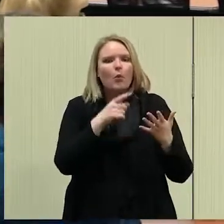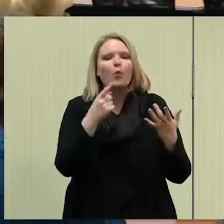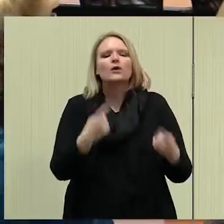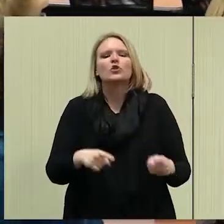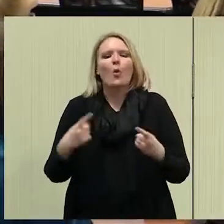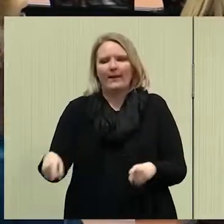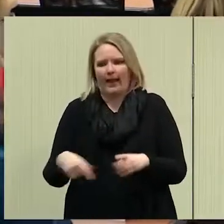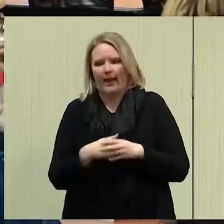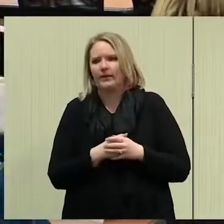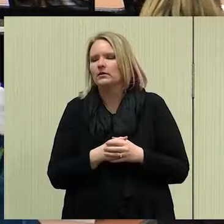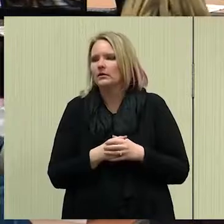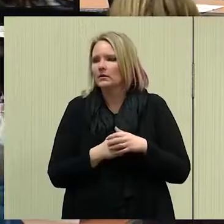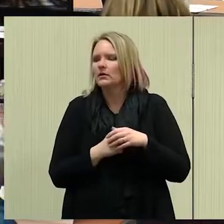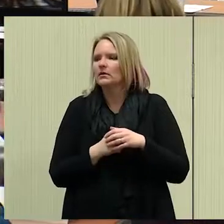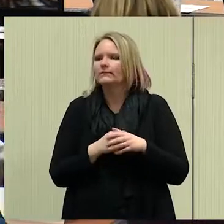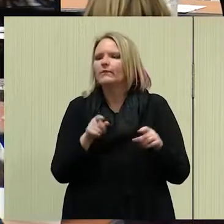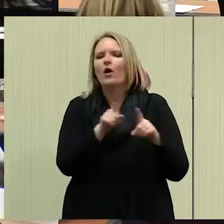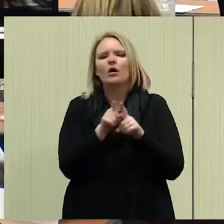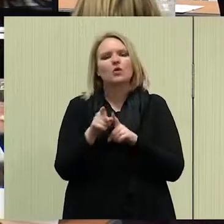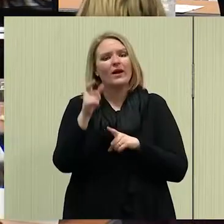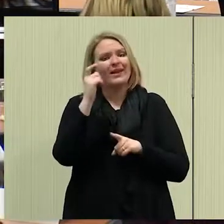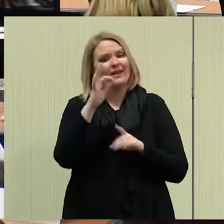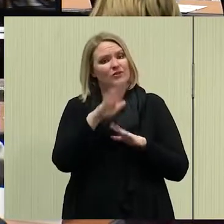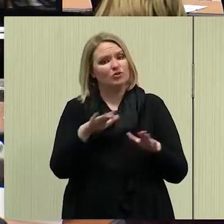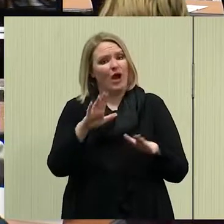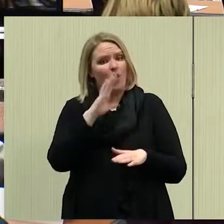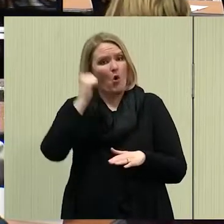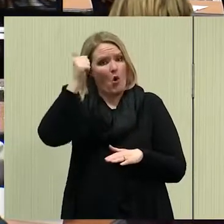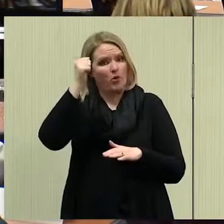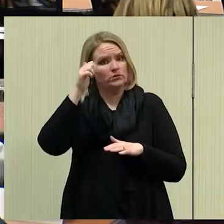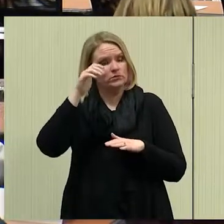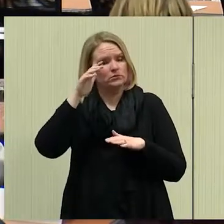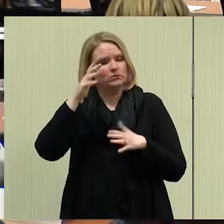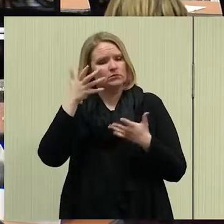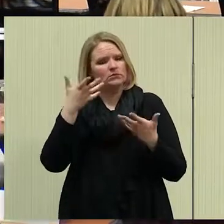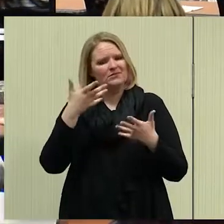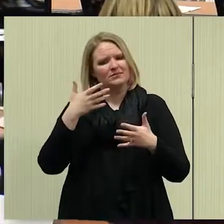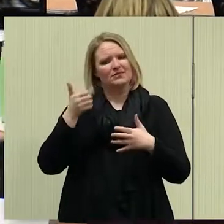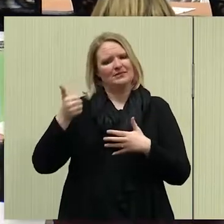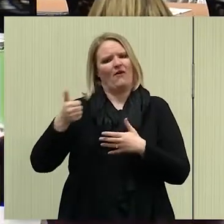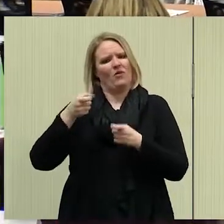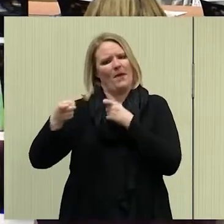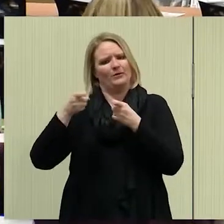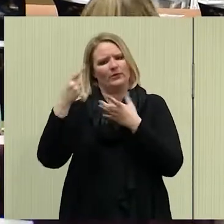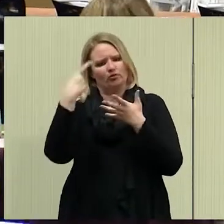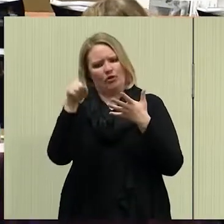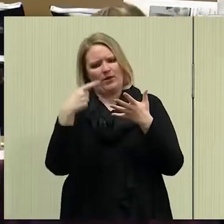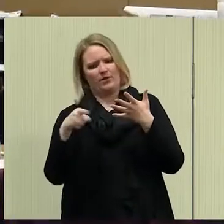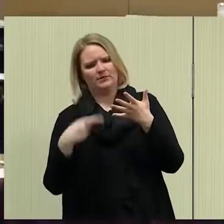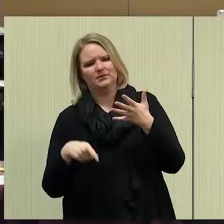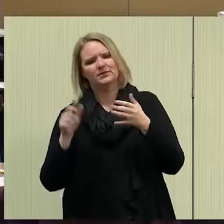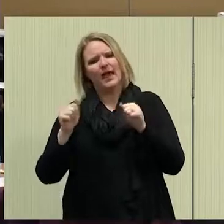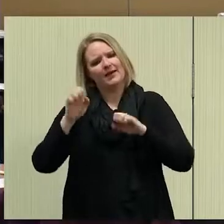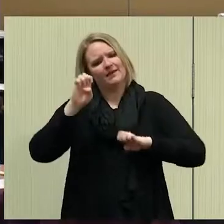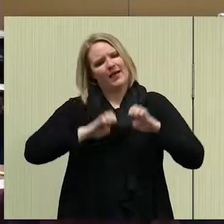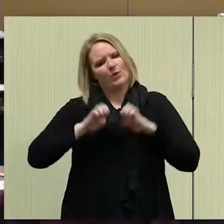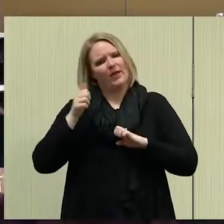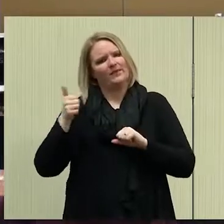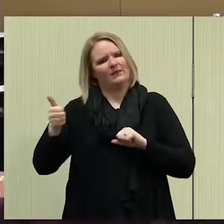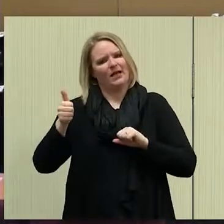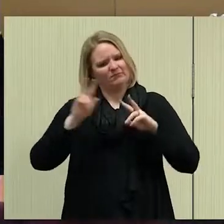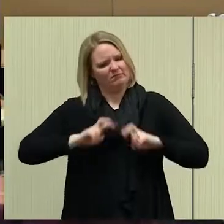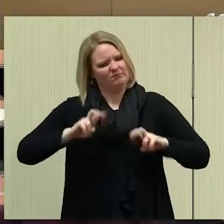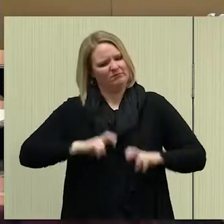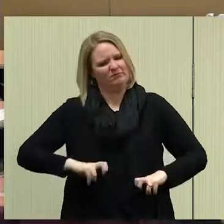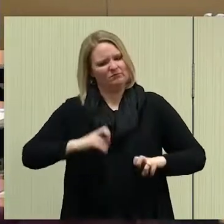of thinking through those, but then having like, if the child's old enough, a self-management kind of checklist where a child can self-evaluate what he or she's doing. Okay,